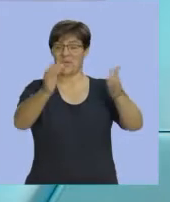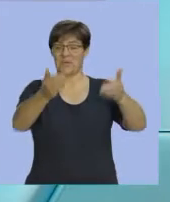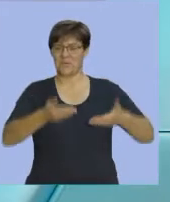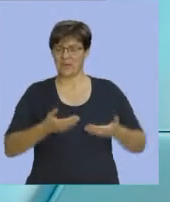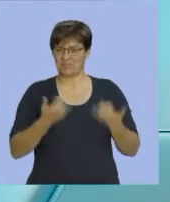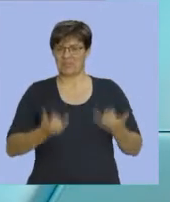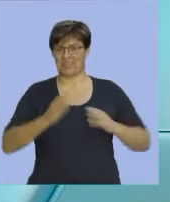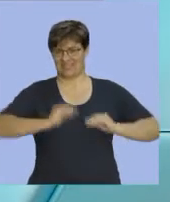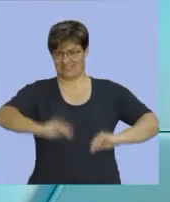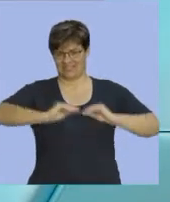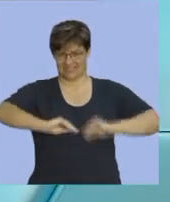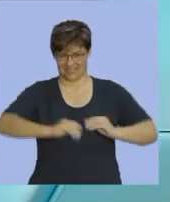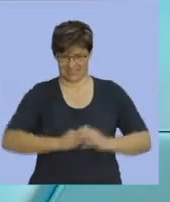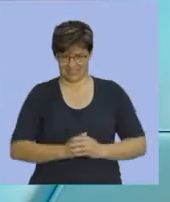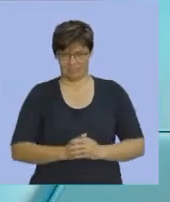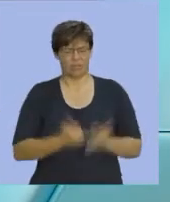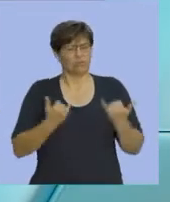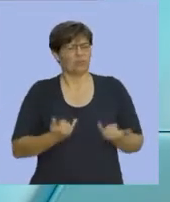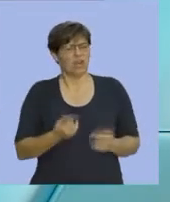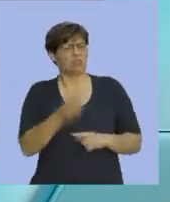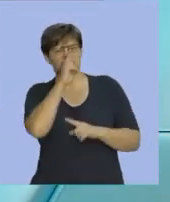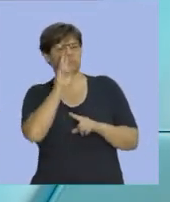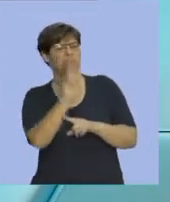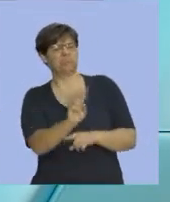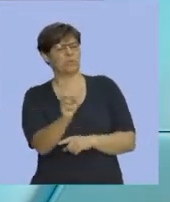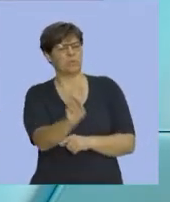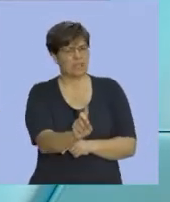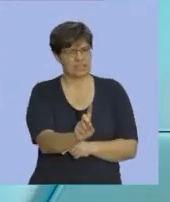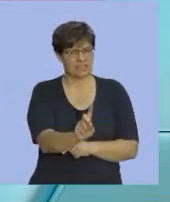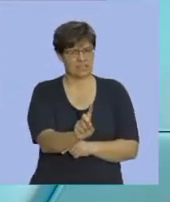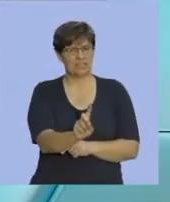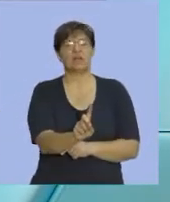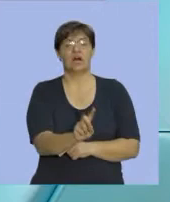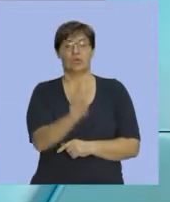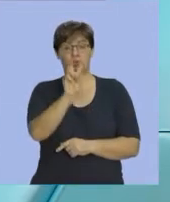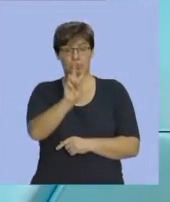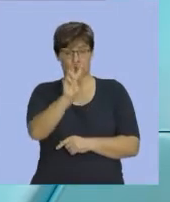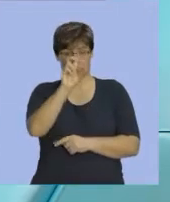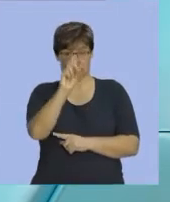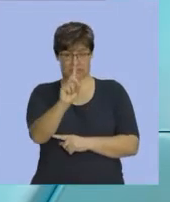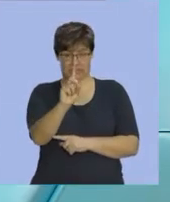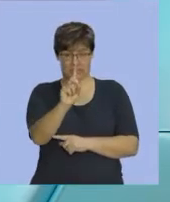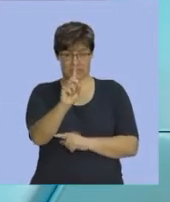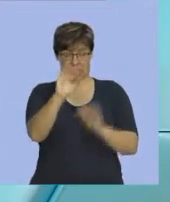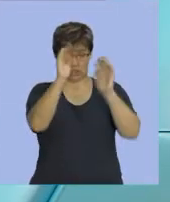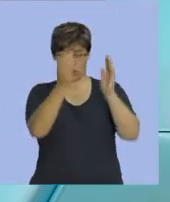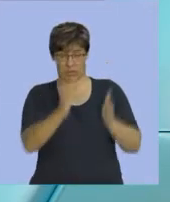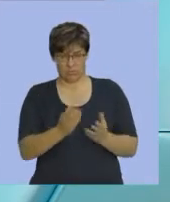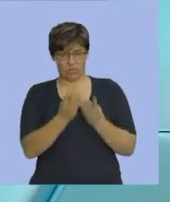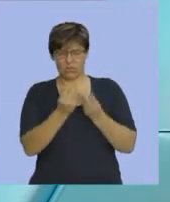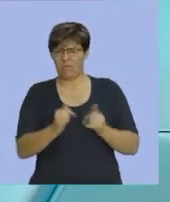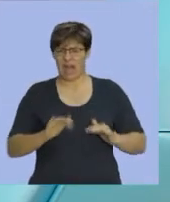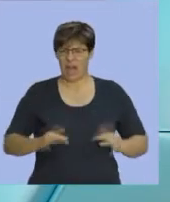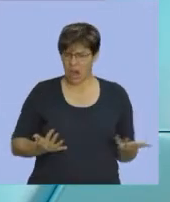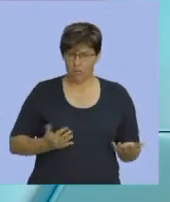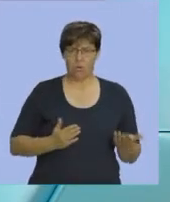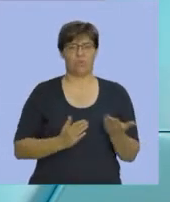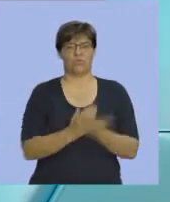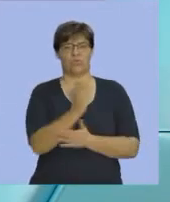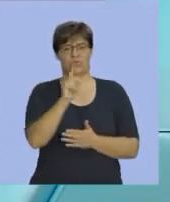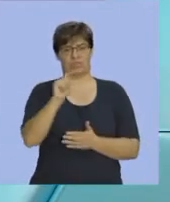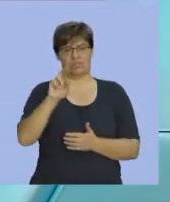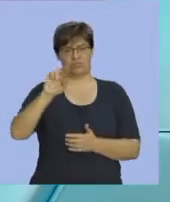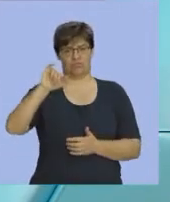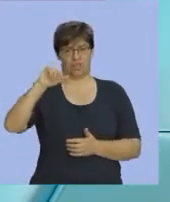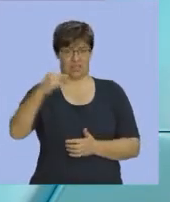to today's lesson. So today we're going to be doing solving 2D shapes with trigonometry. Remember,